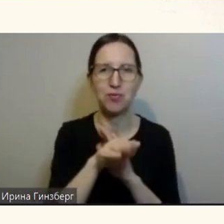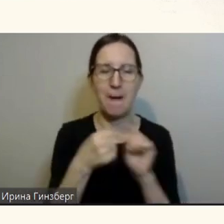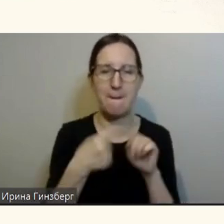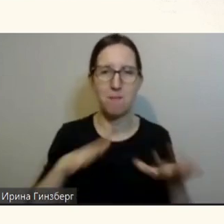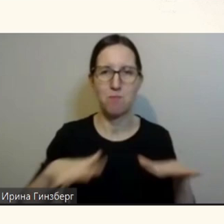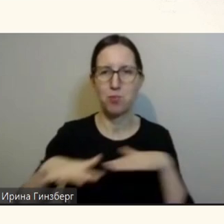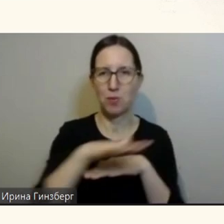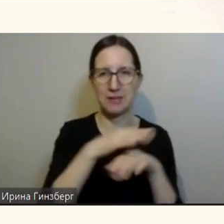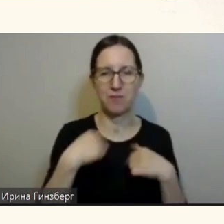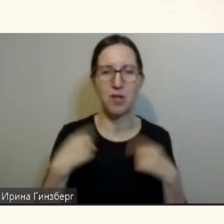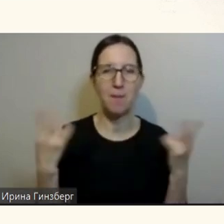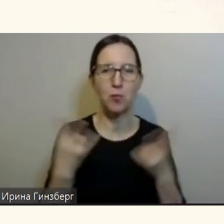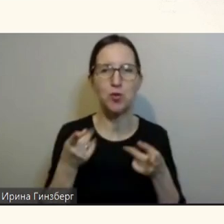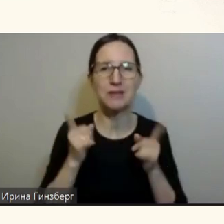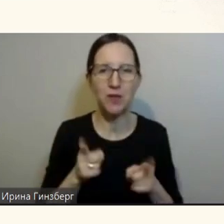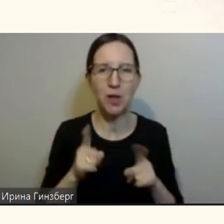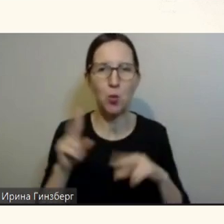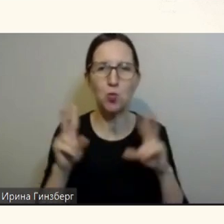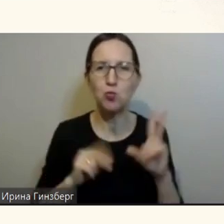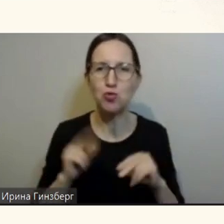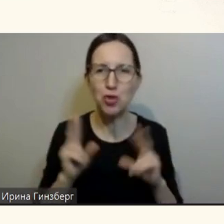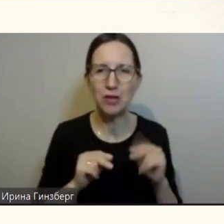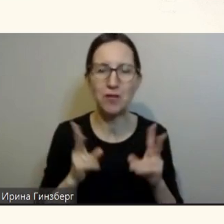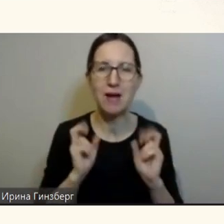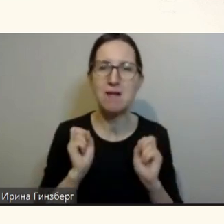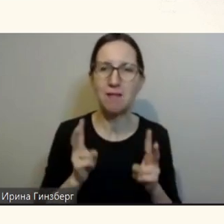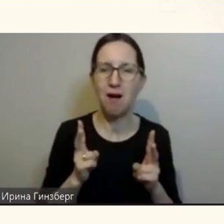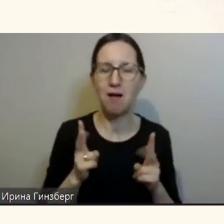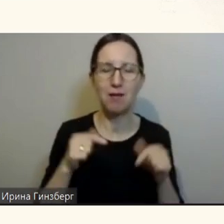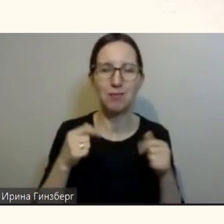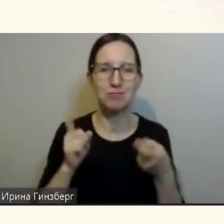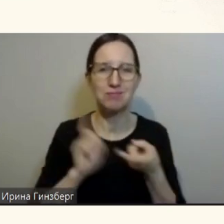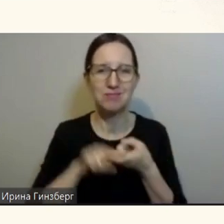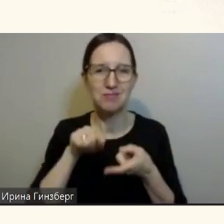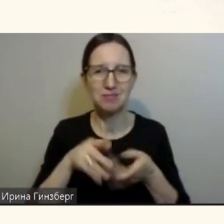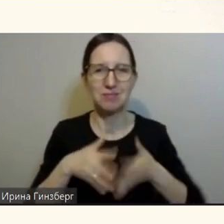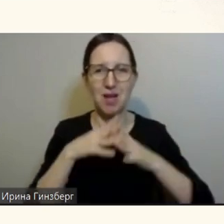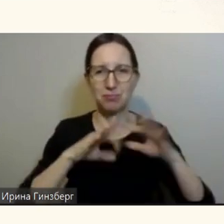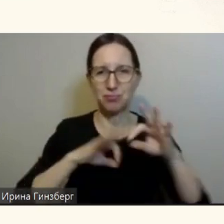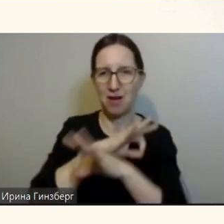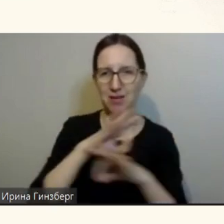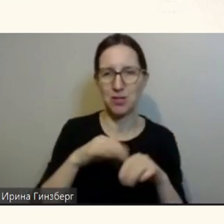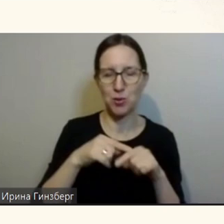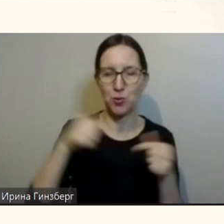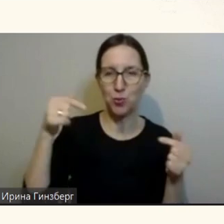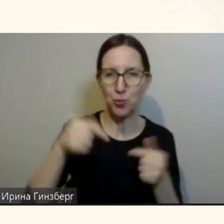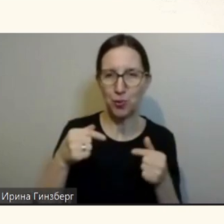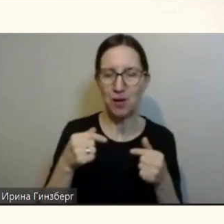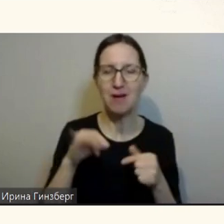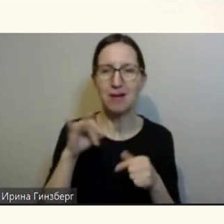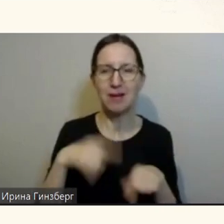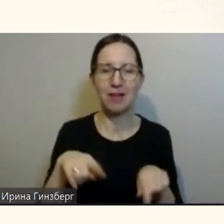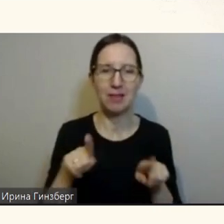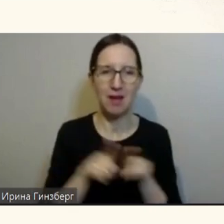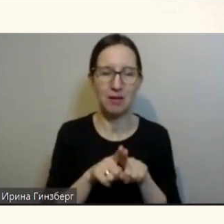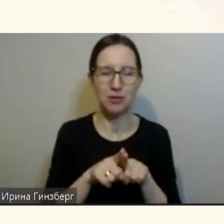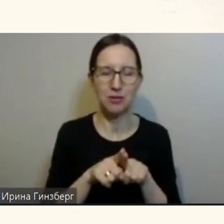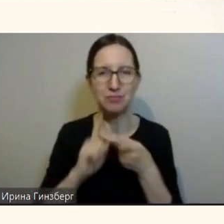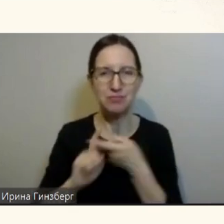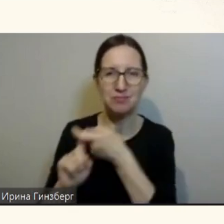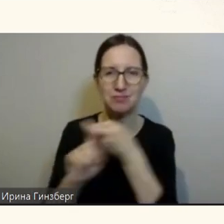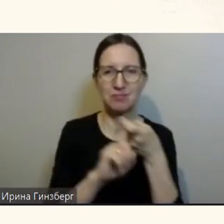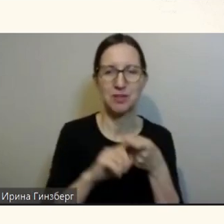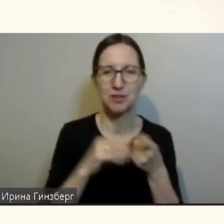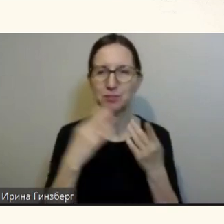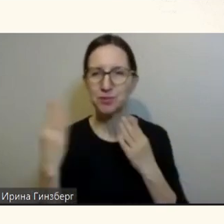that the smaller screens on the sides were also fitting into the columns. So congratulations to